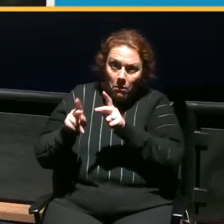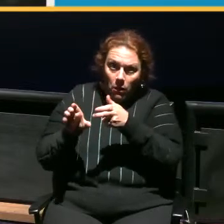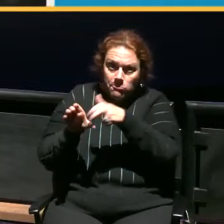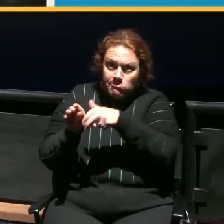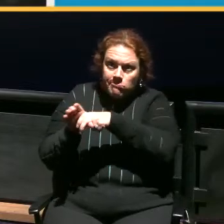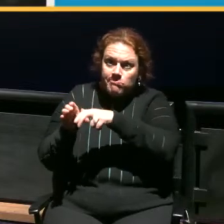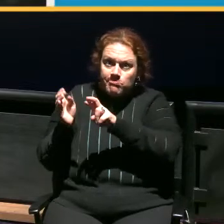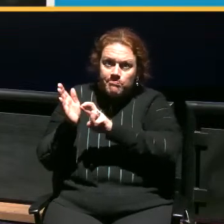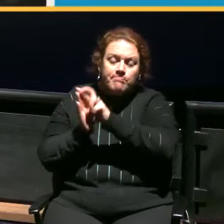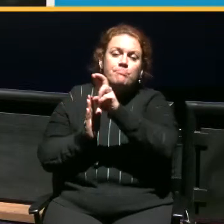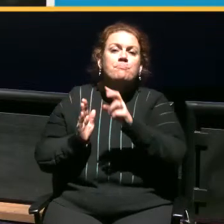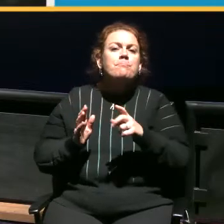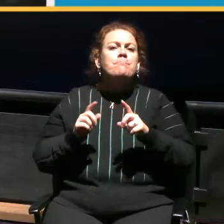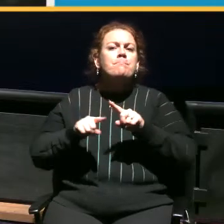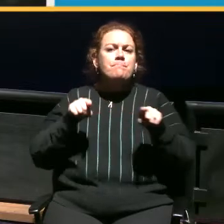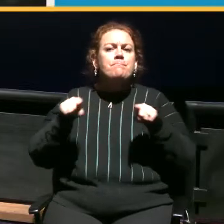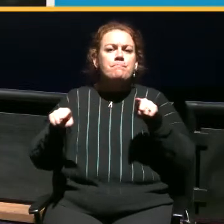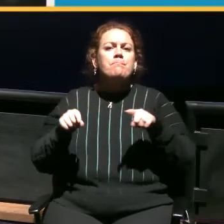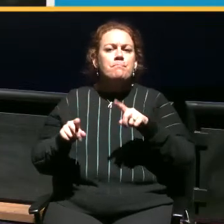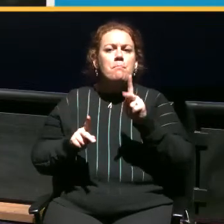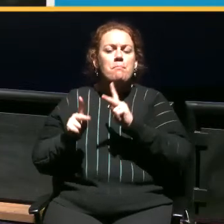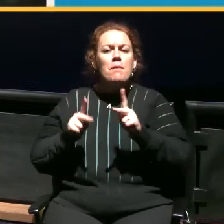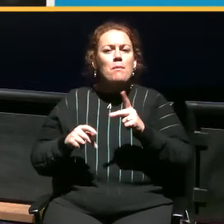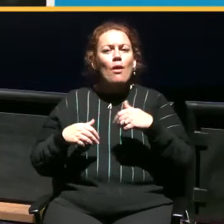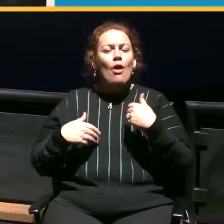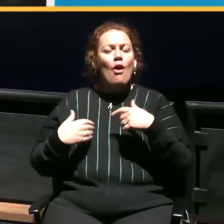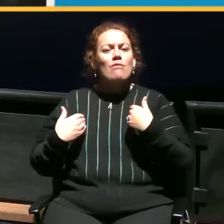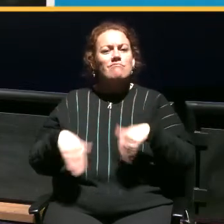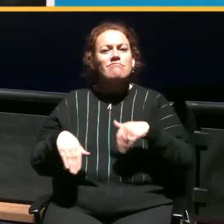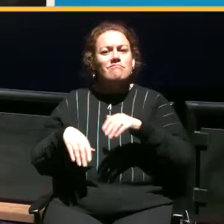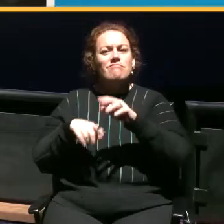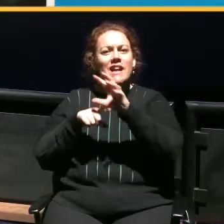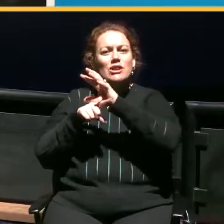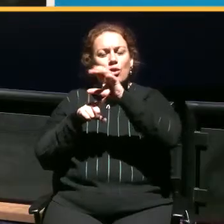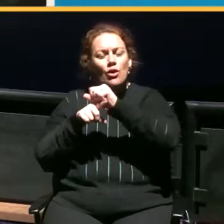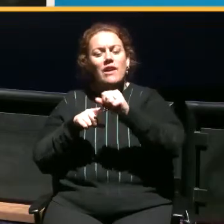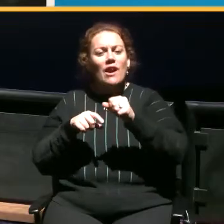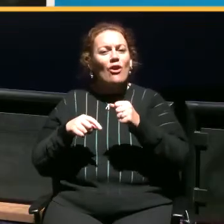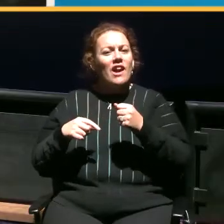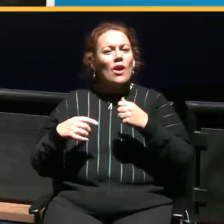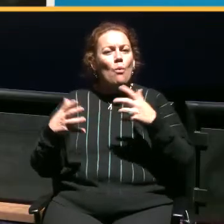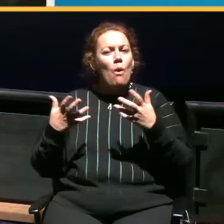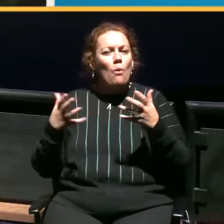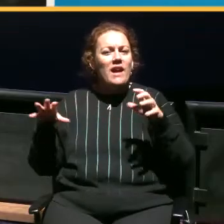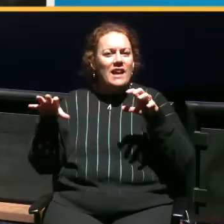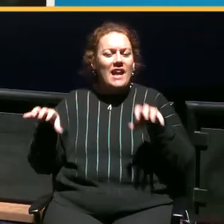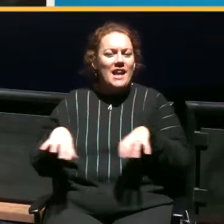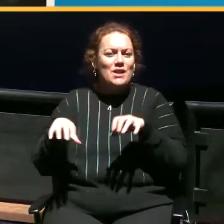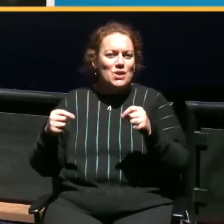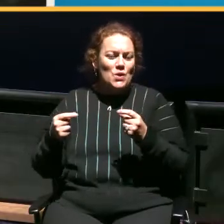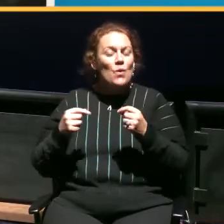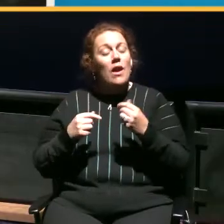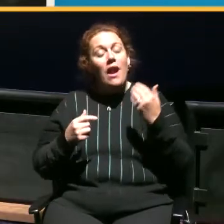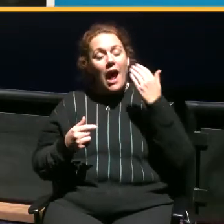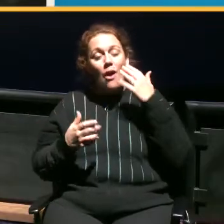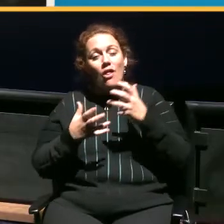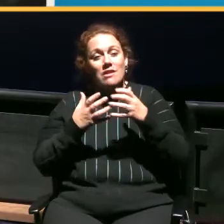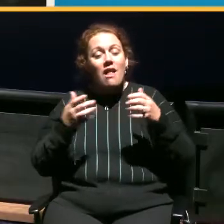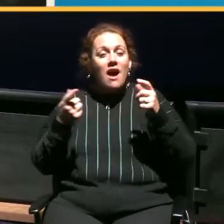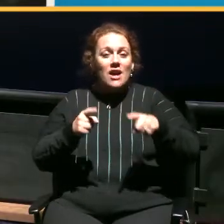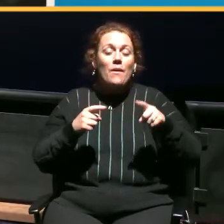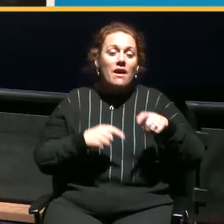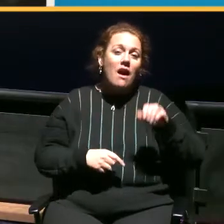ago, is people are pretty extraordinary what we can do, and I know there's a lot going on with AI and all that's great, but you know, for example, the